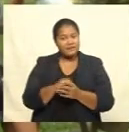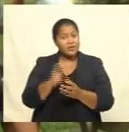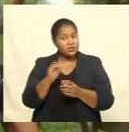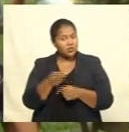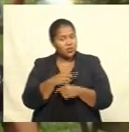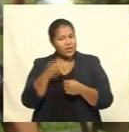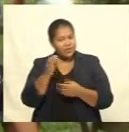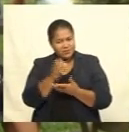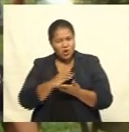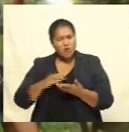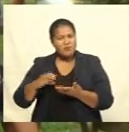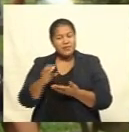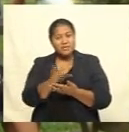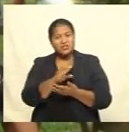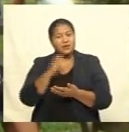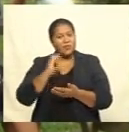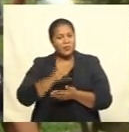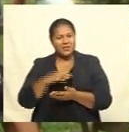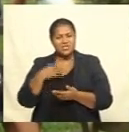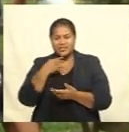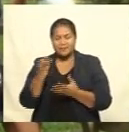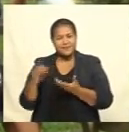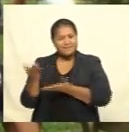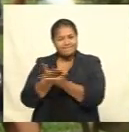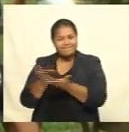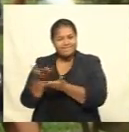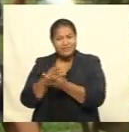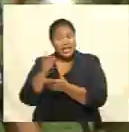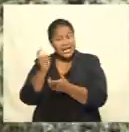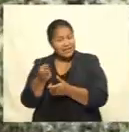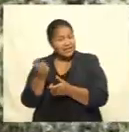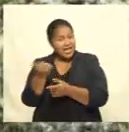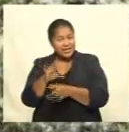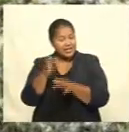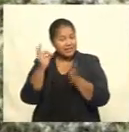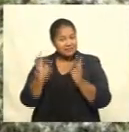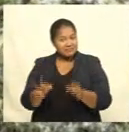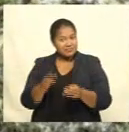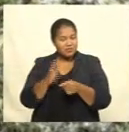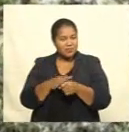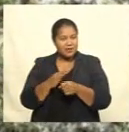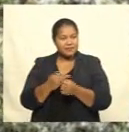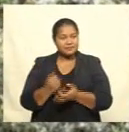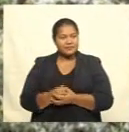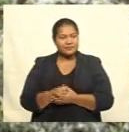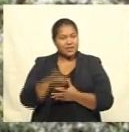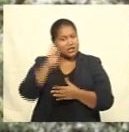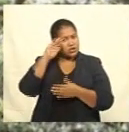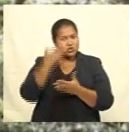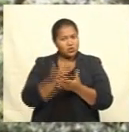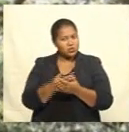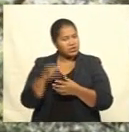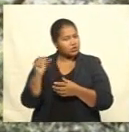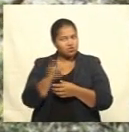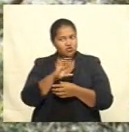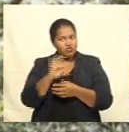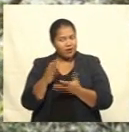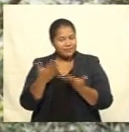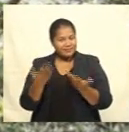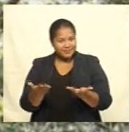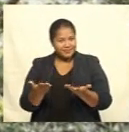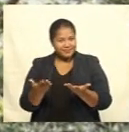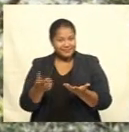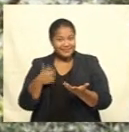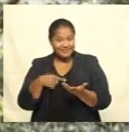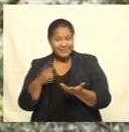that universities must consult the authorities on any decision taken. Students are not to be unfairly disadvantaged